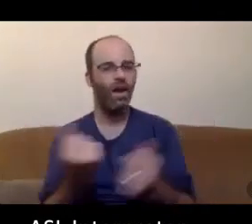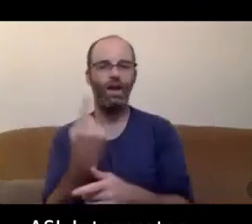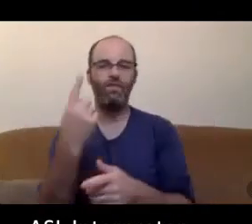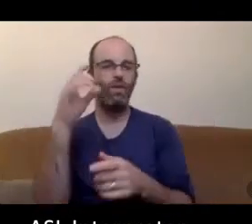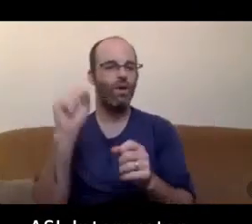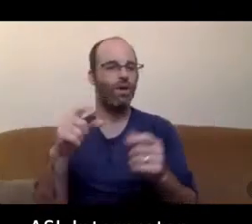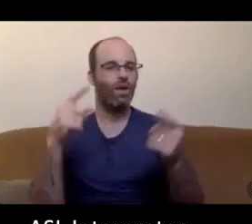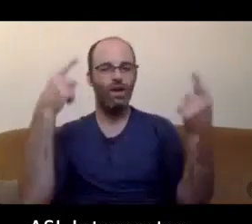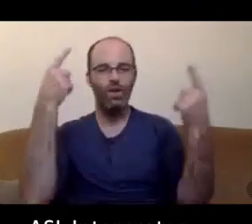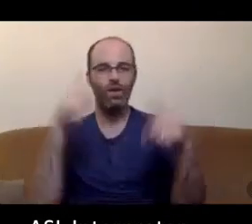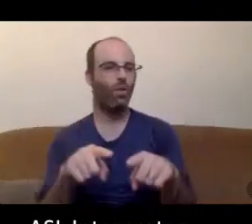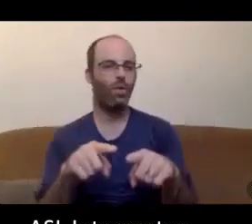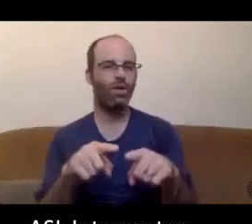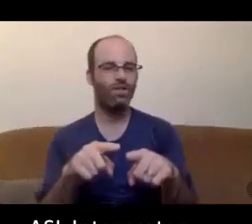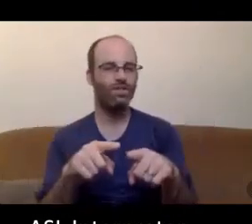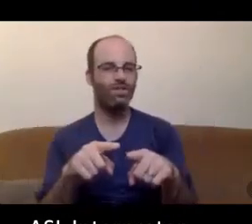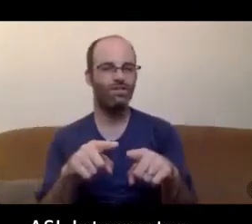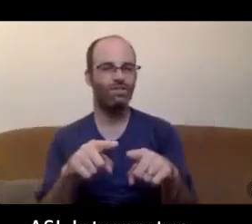guess